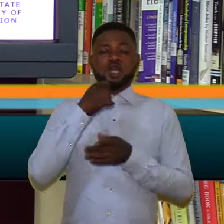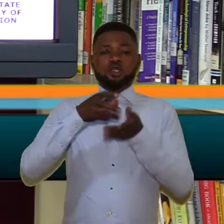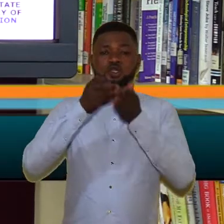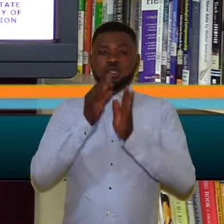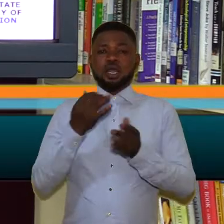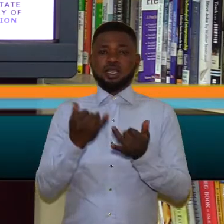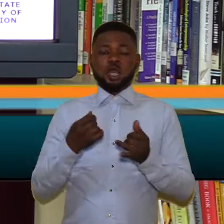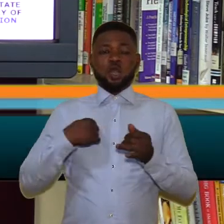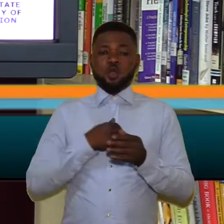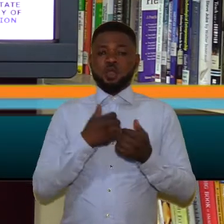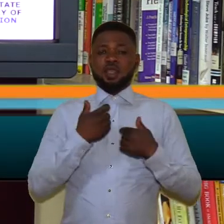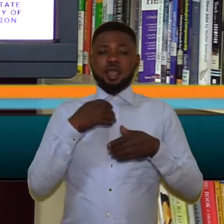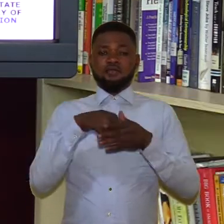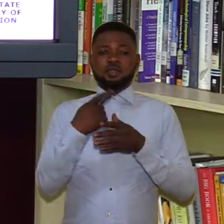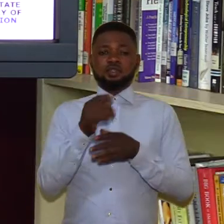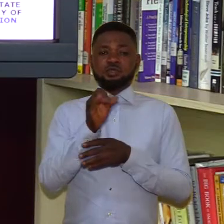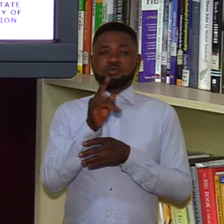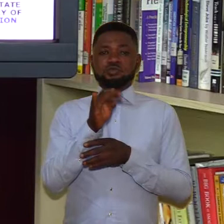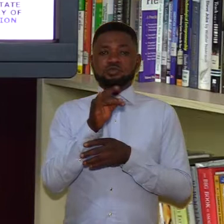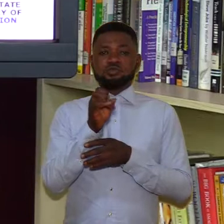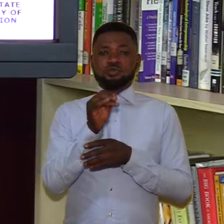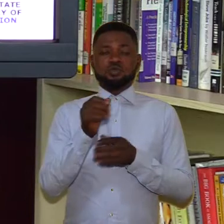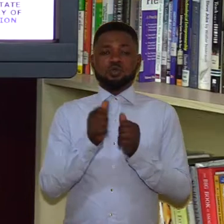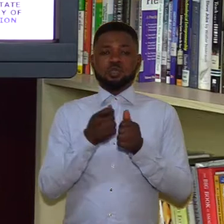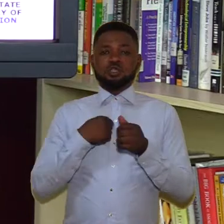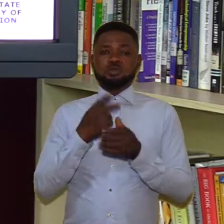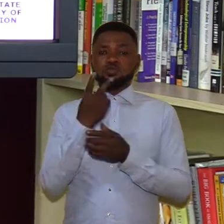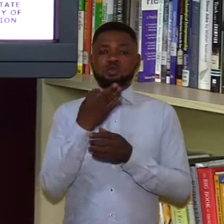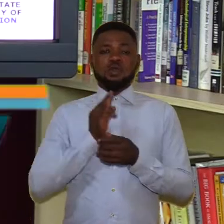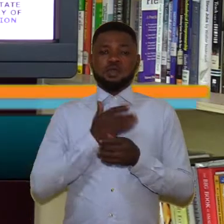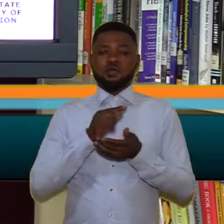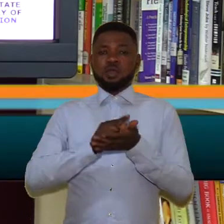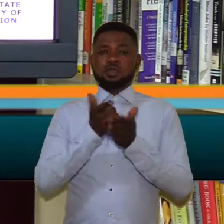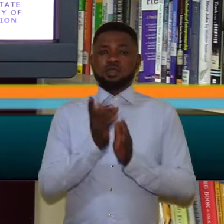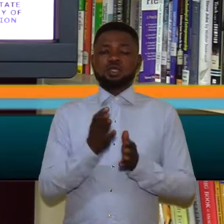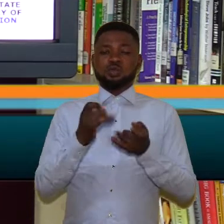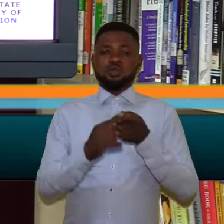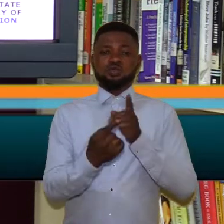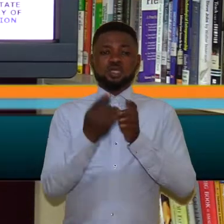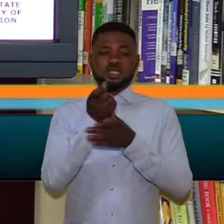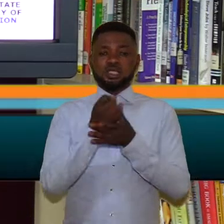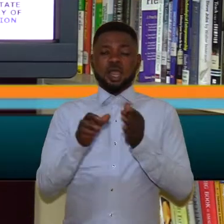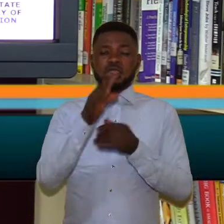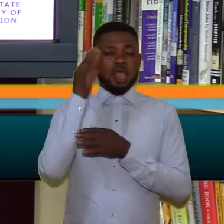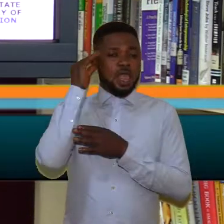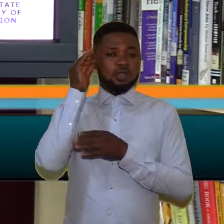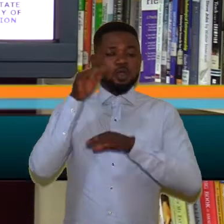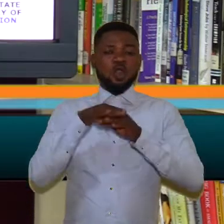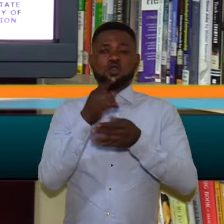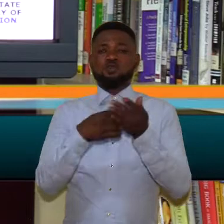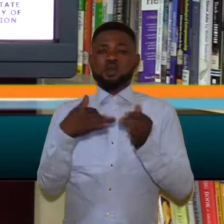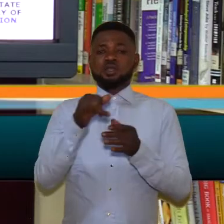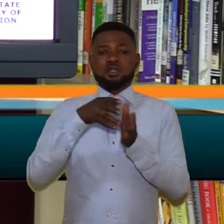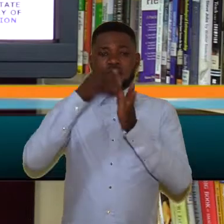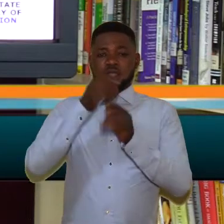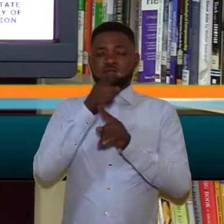students. Now we have in the studio with me 2 of our graduates, and they will be sharing their experiences on what they